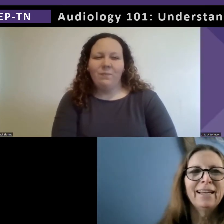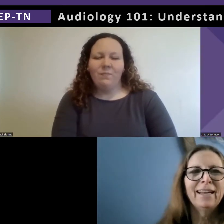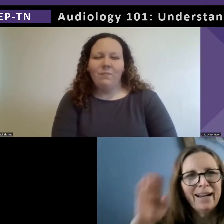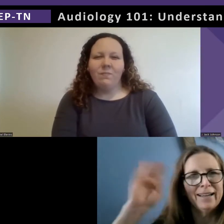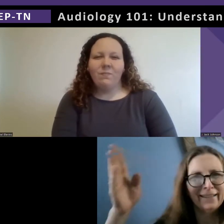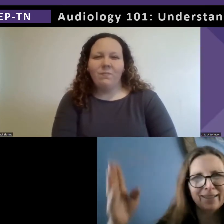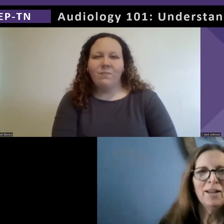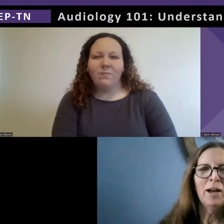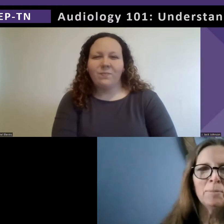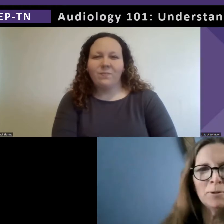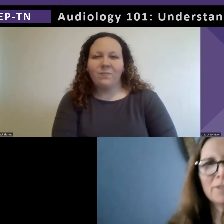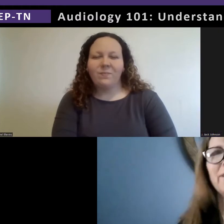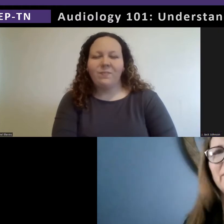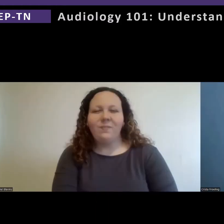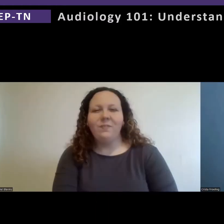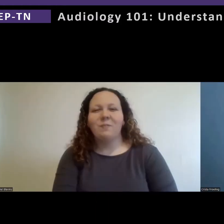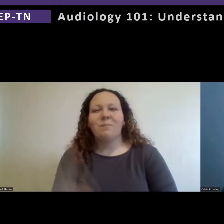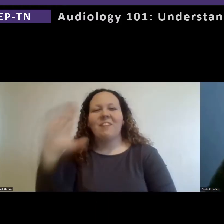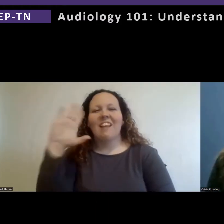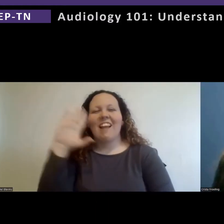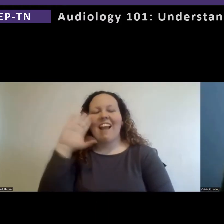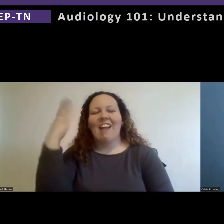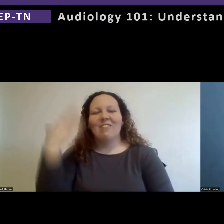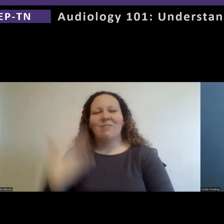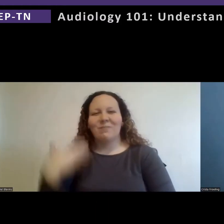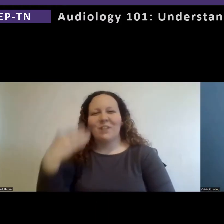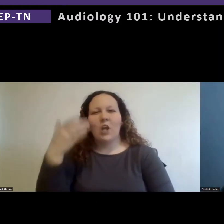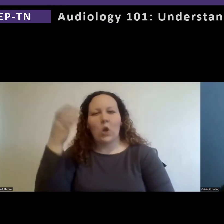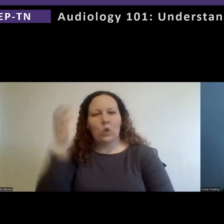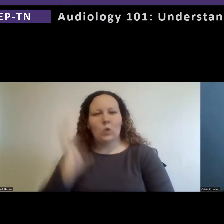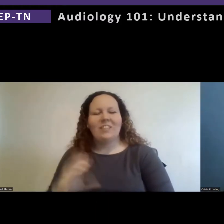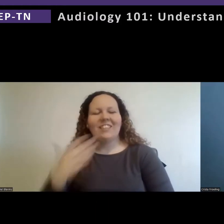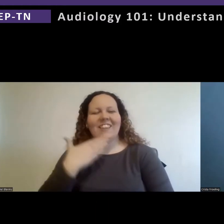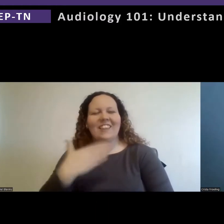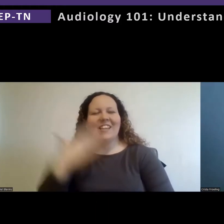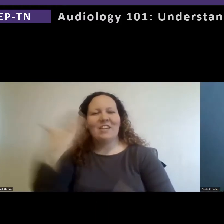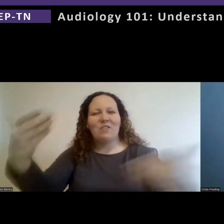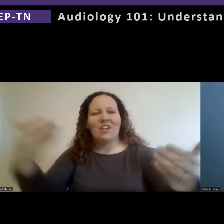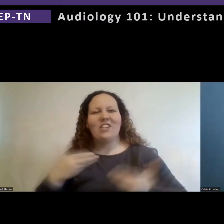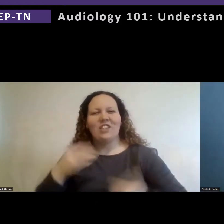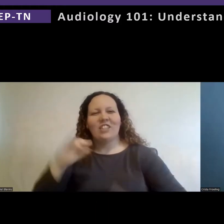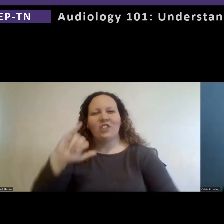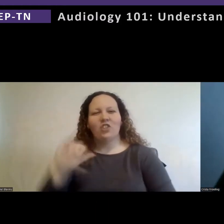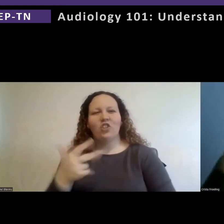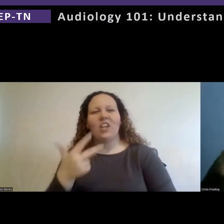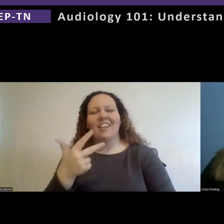Ready? Hi, I'm Krista. Thank you for the introduction, Jack. I appreciate that.